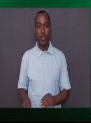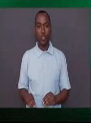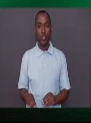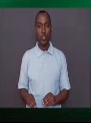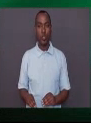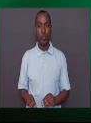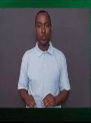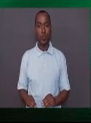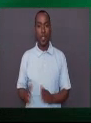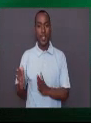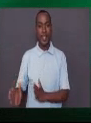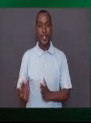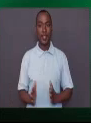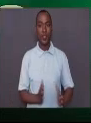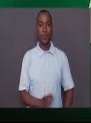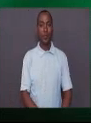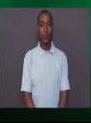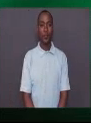Students, let's get ready.